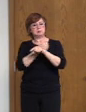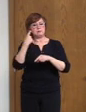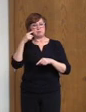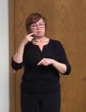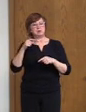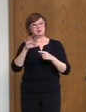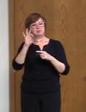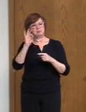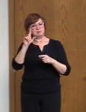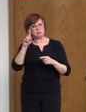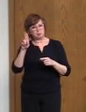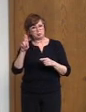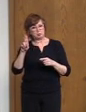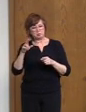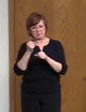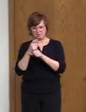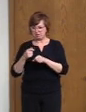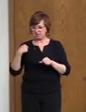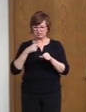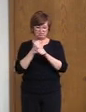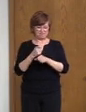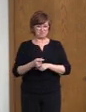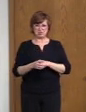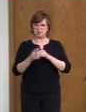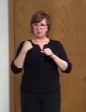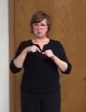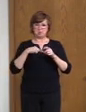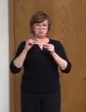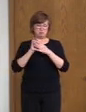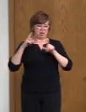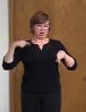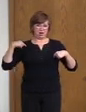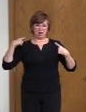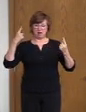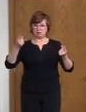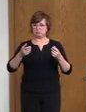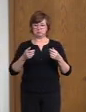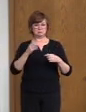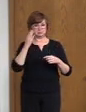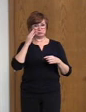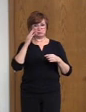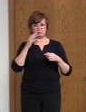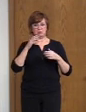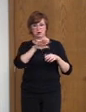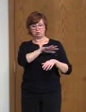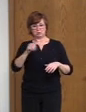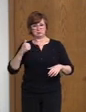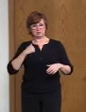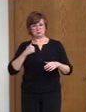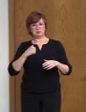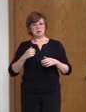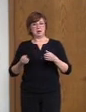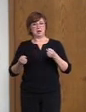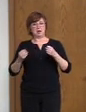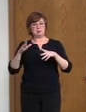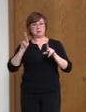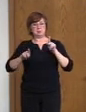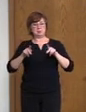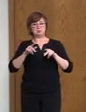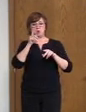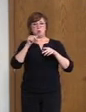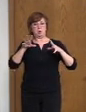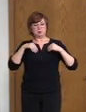every part of our province. We have one of the largest rates of uptake in the country for the flu vaccine, increasing